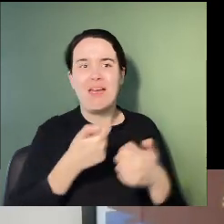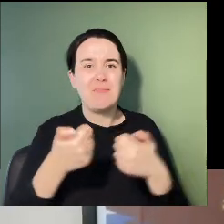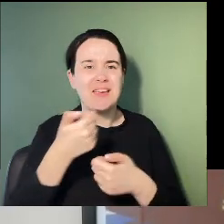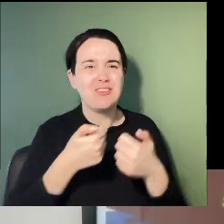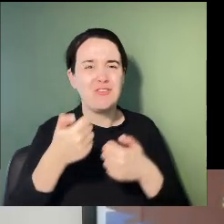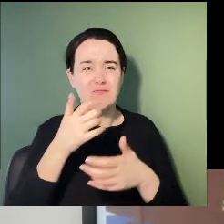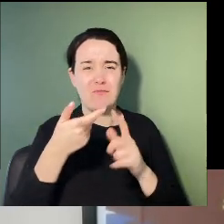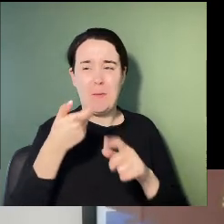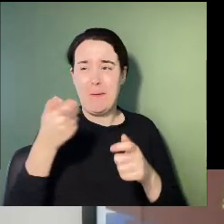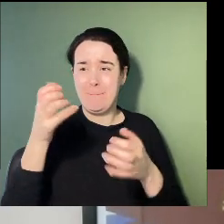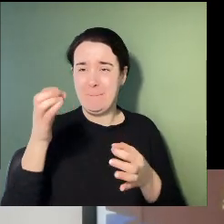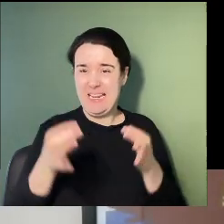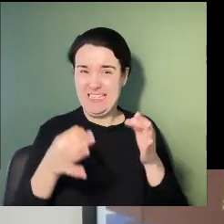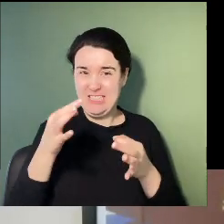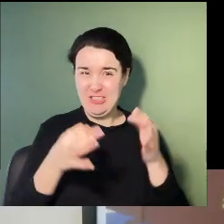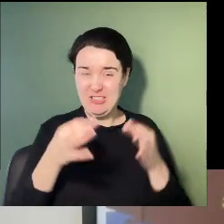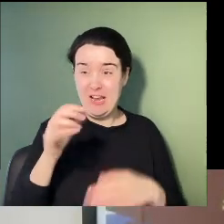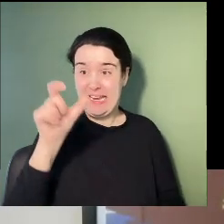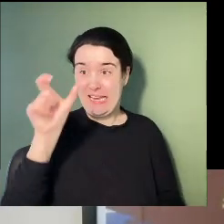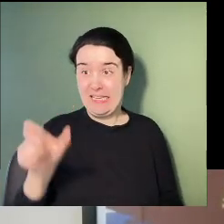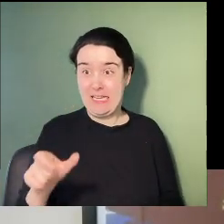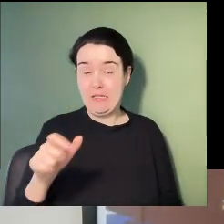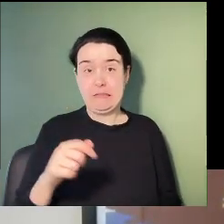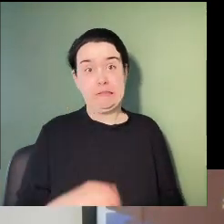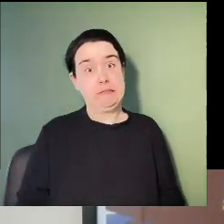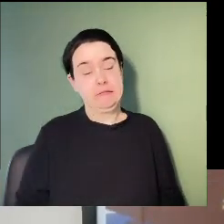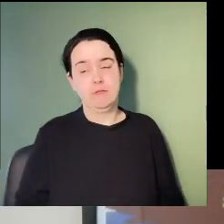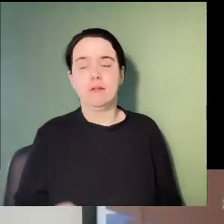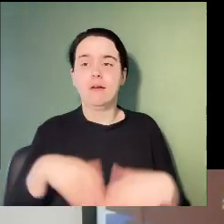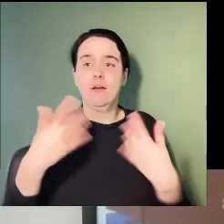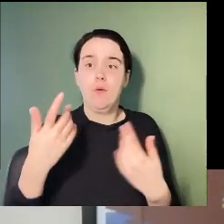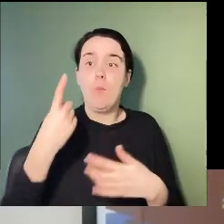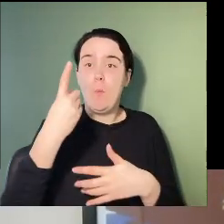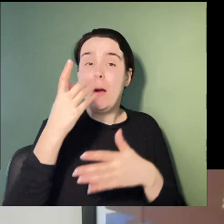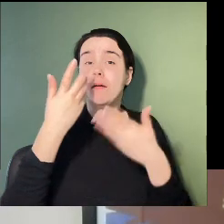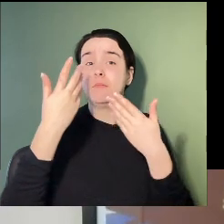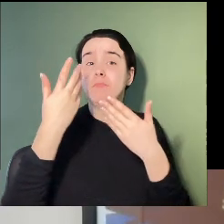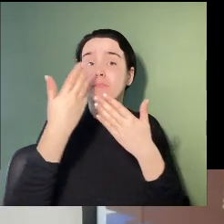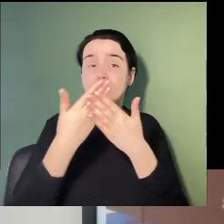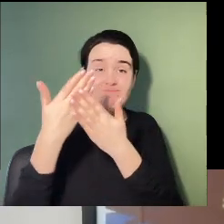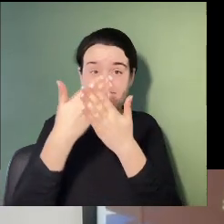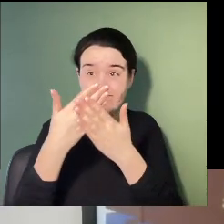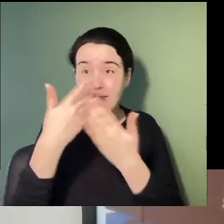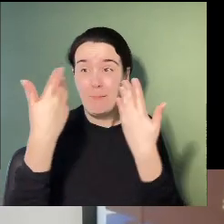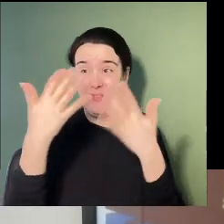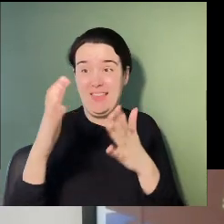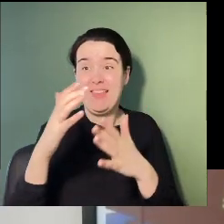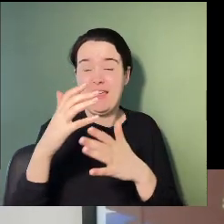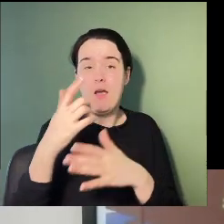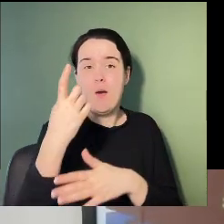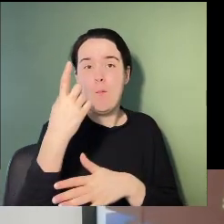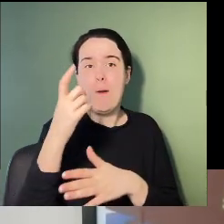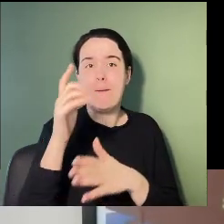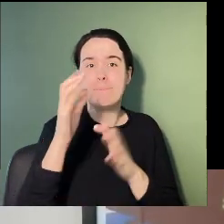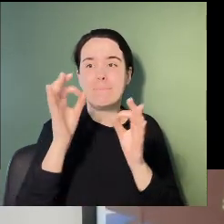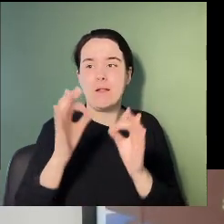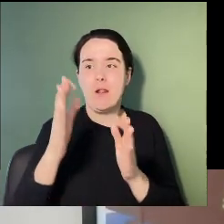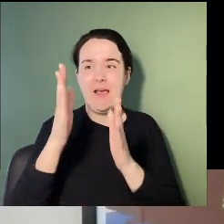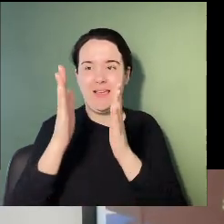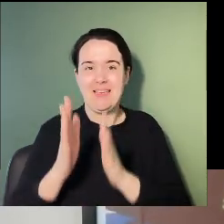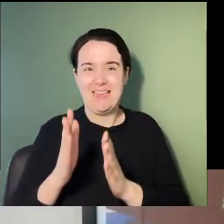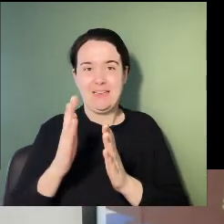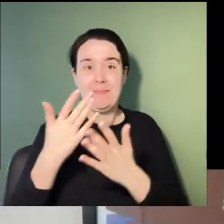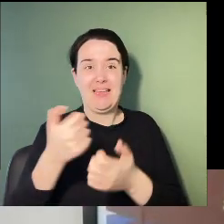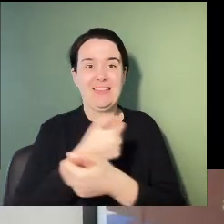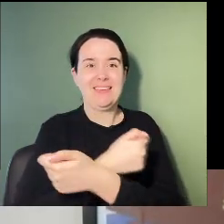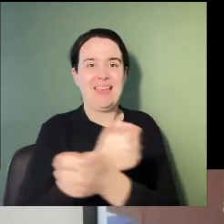politician or from a candidate. We did one case study, and there was a political candidate that would send people text messages on their